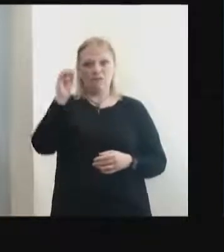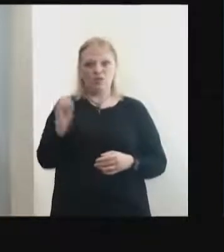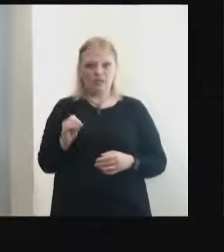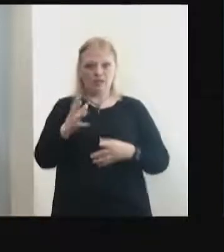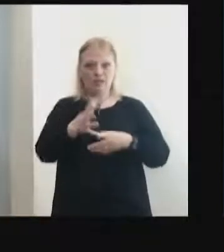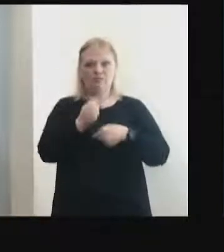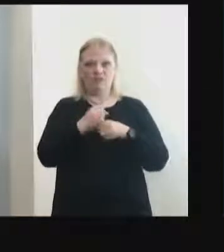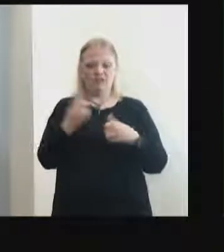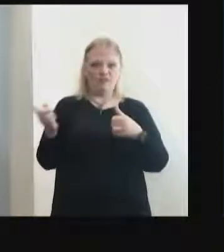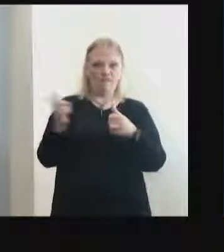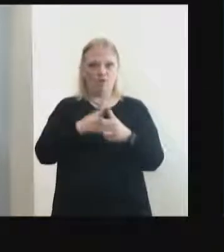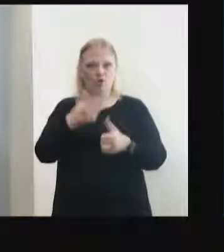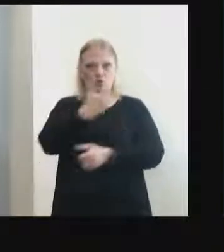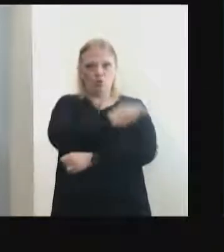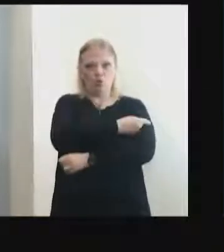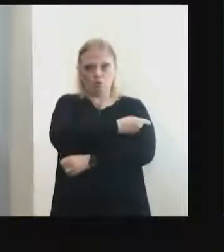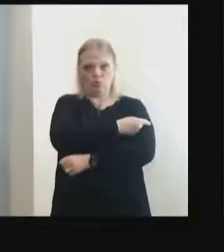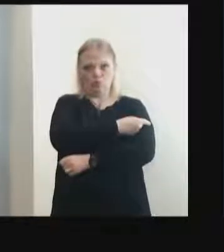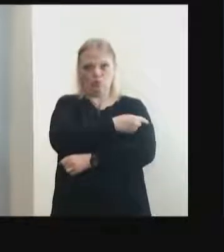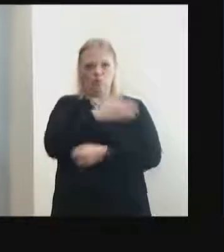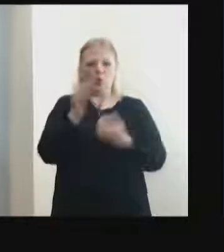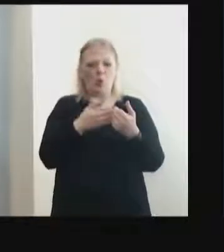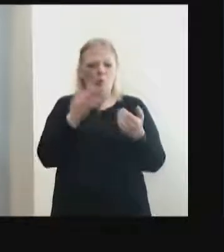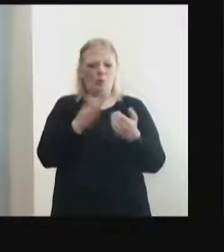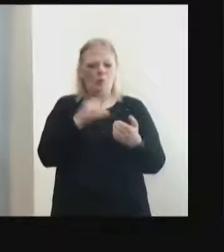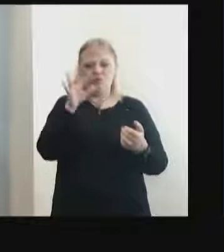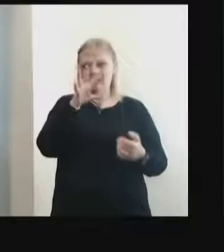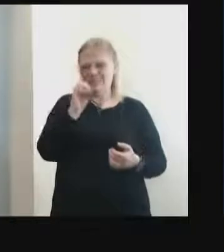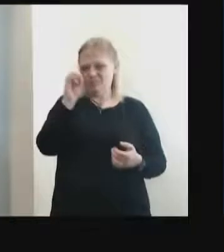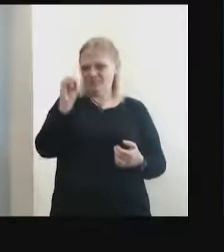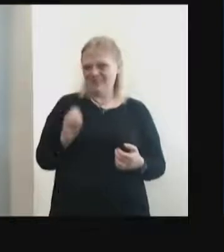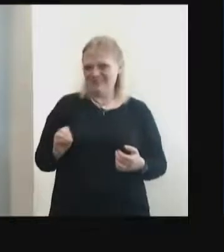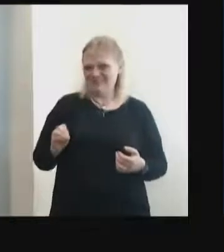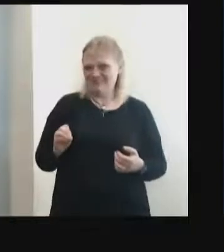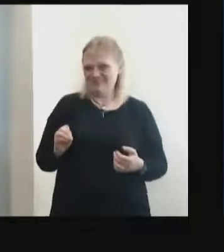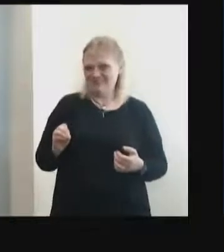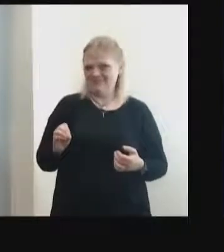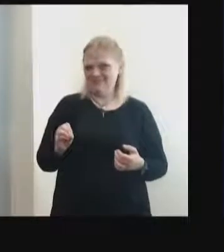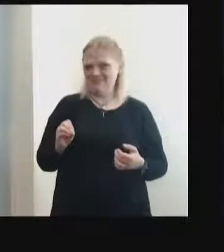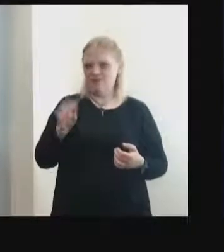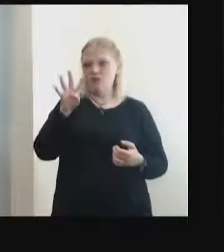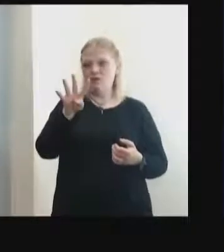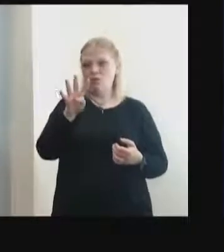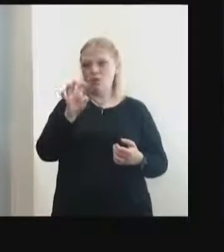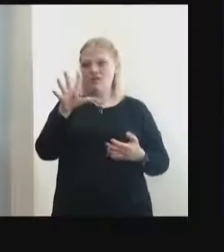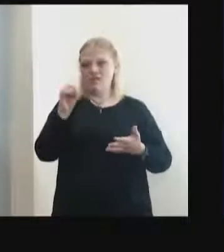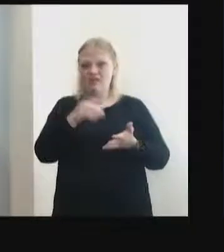have received that first dose. So we're almost at 50%. And so that's